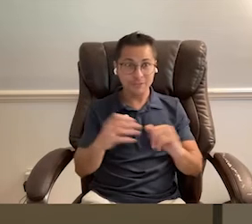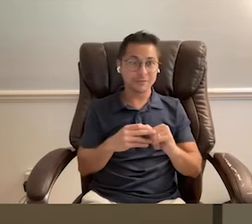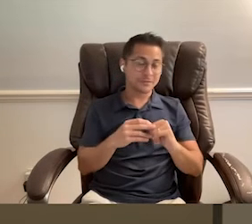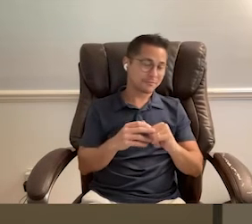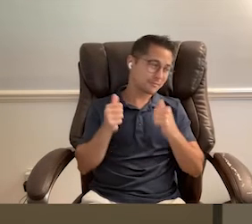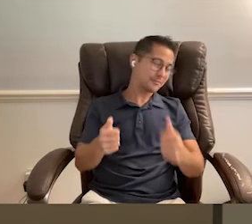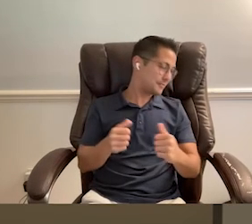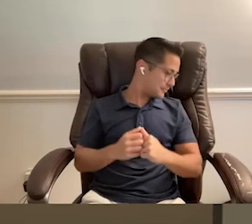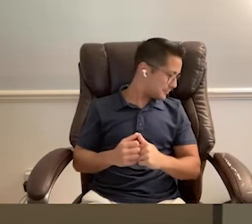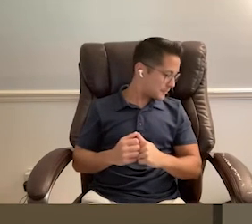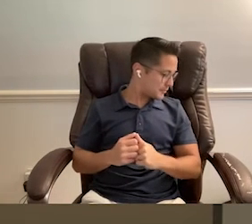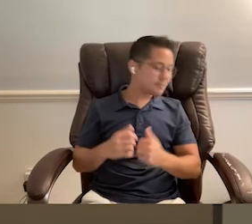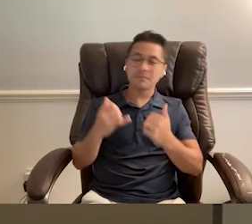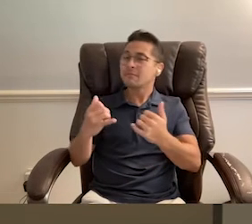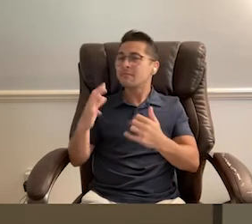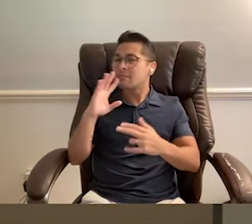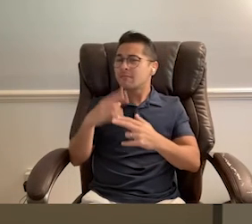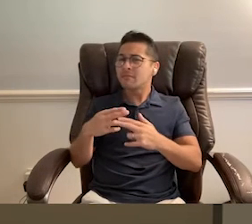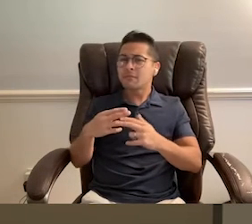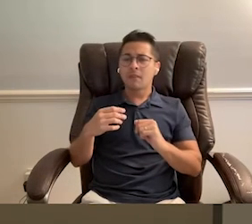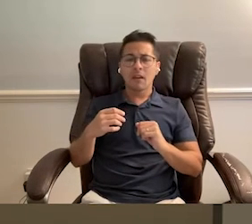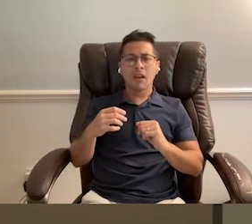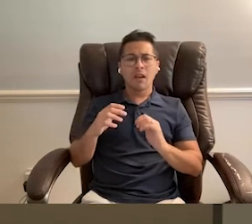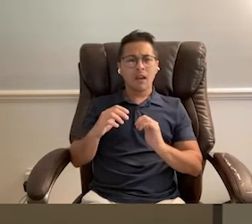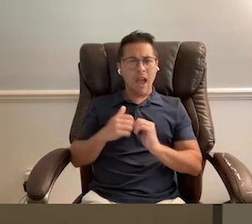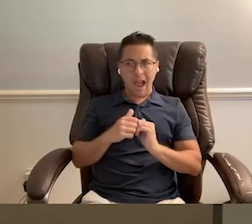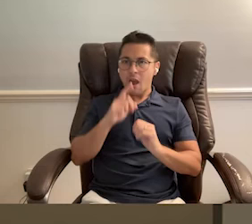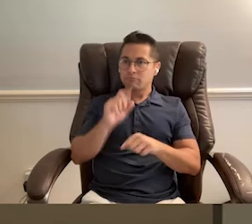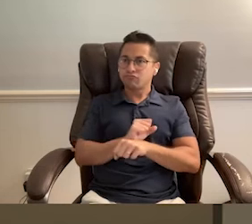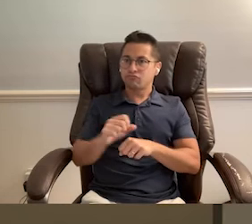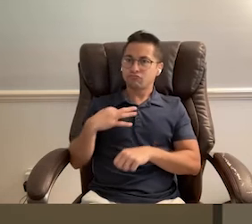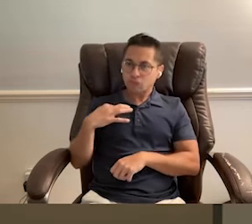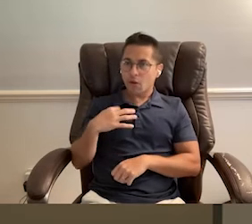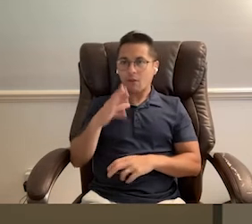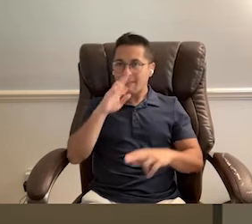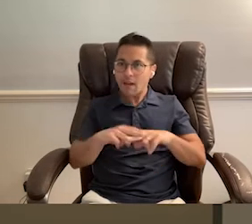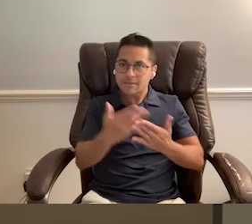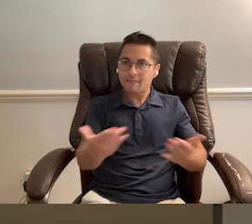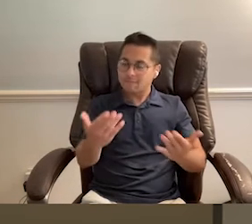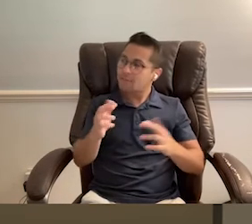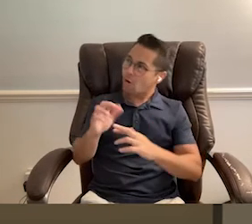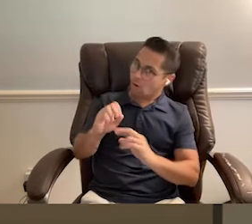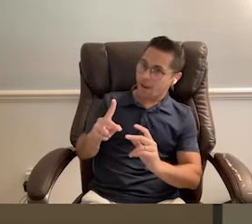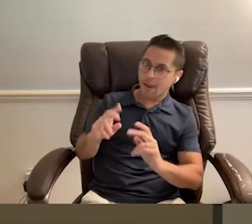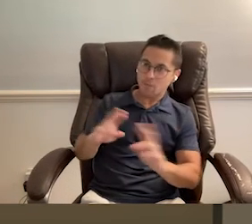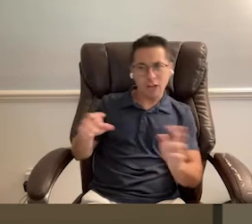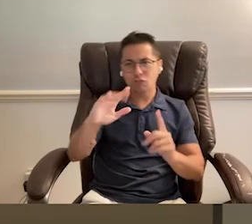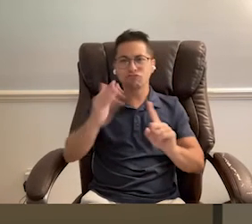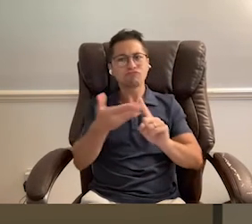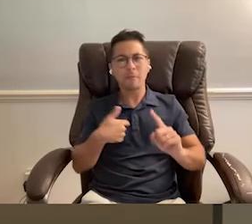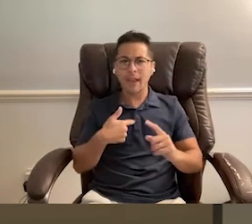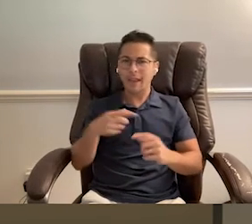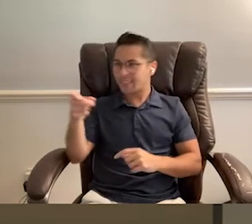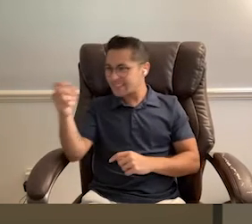Now we're going to talk about how actually to enroll. Like fun stuff. Like, okay, I'm ready. You sold me, John. This half of the room, I think this half was on